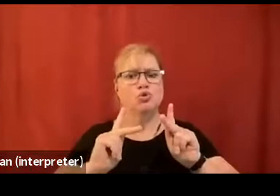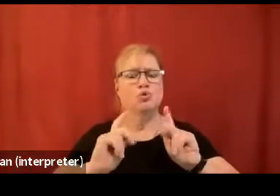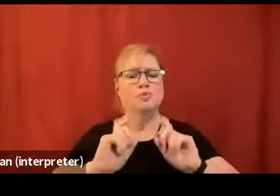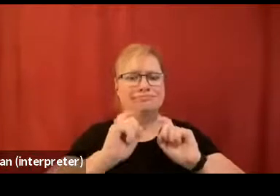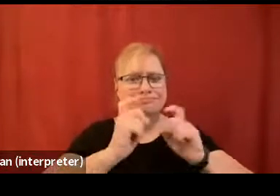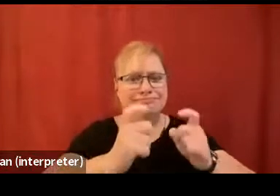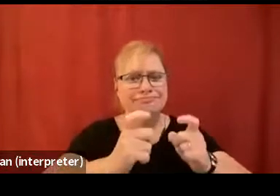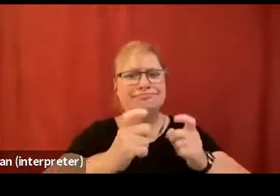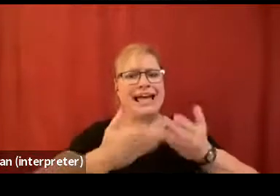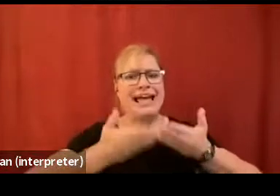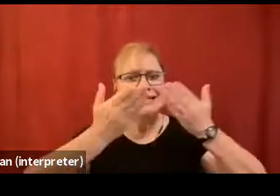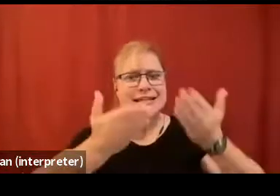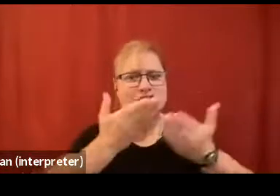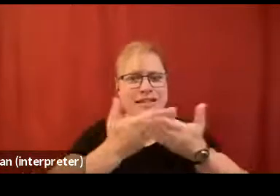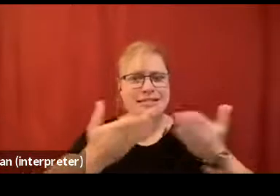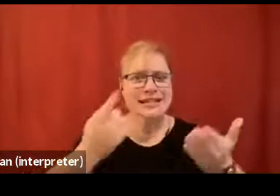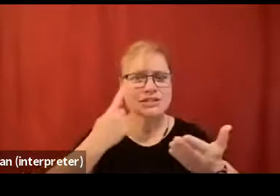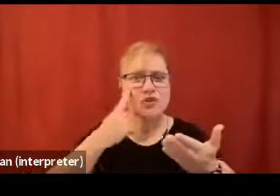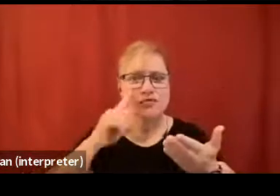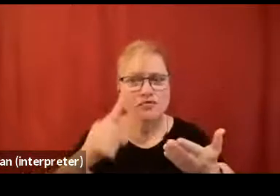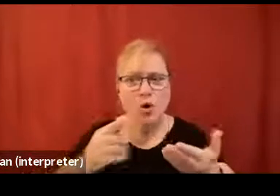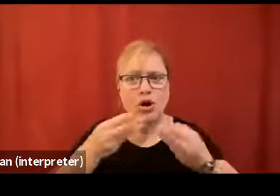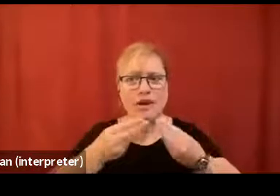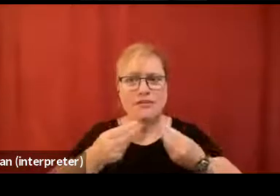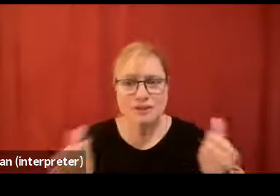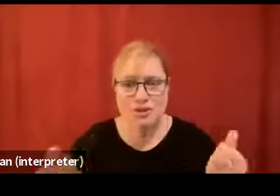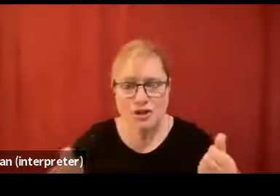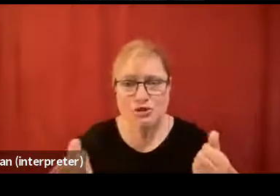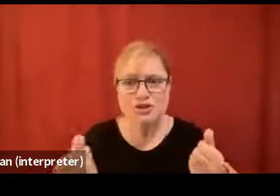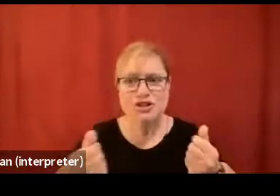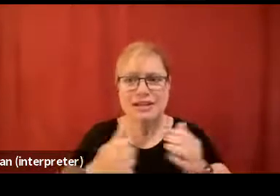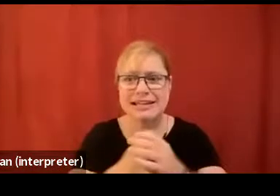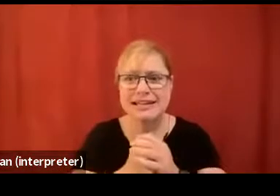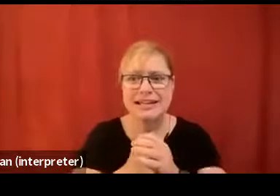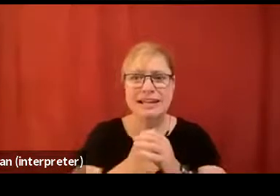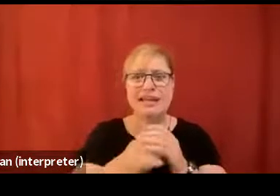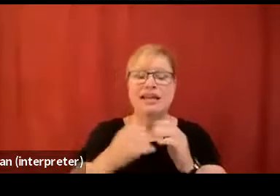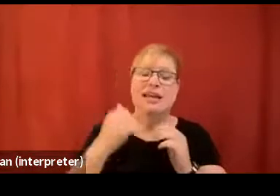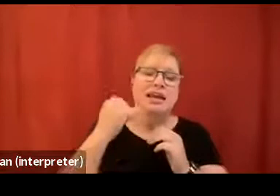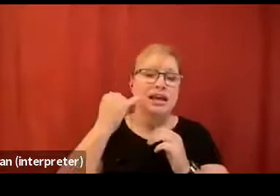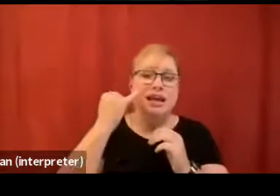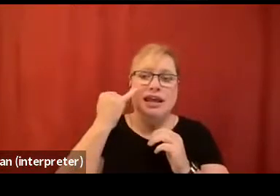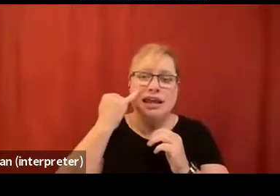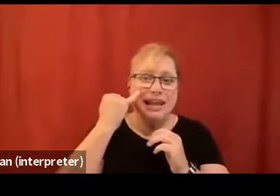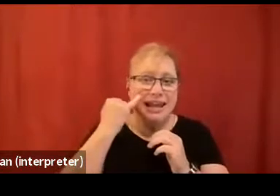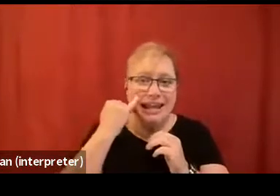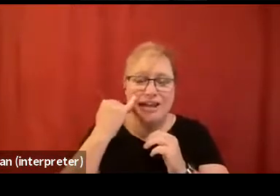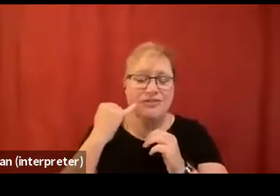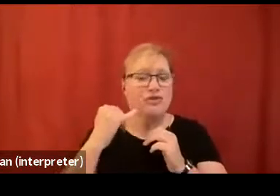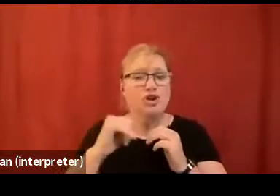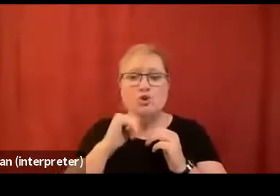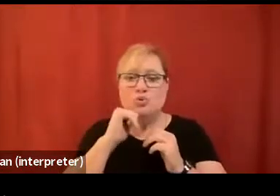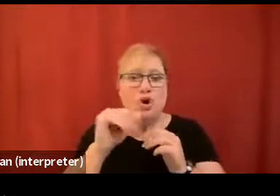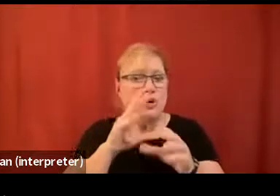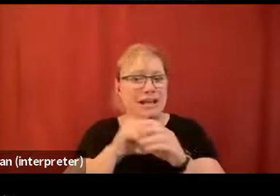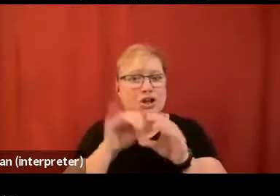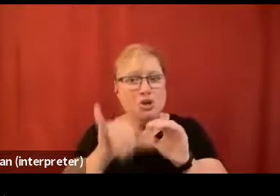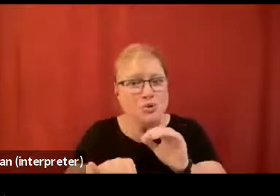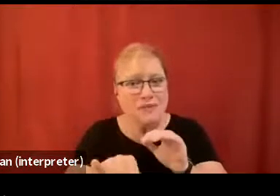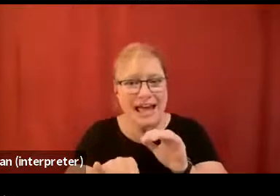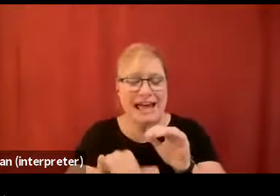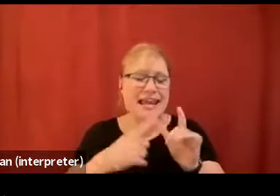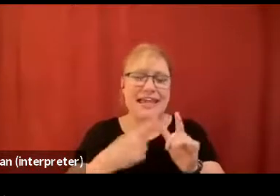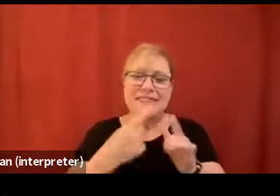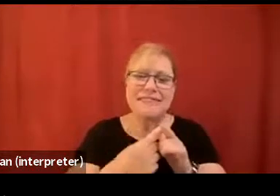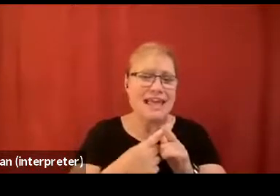there's an exclusion, then you're doing it in the exact same way that we've been doing it for years and years and years. And so we just need to make